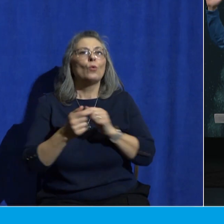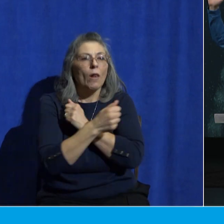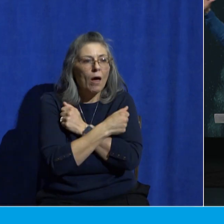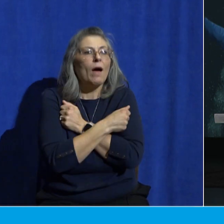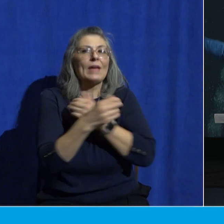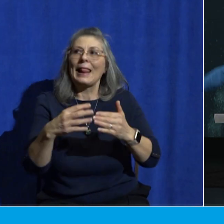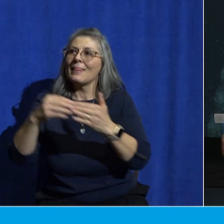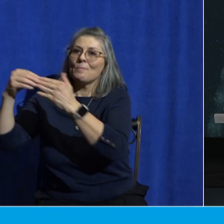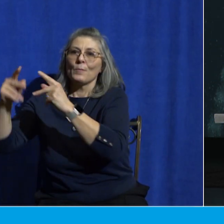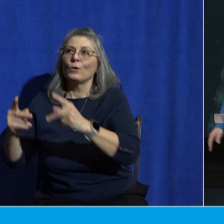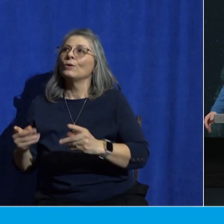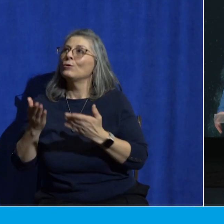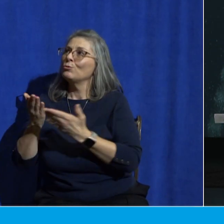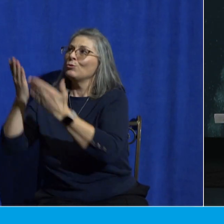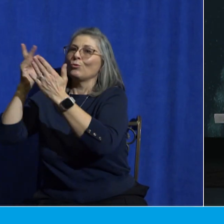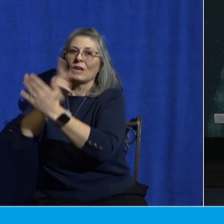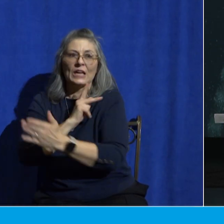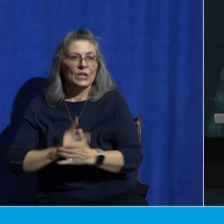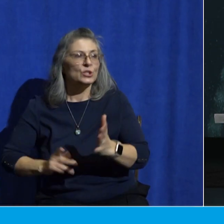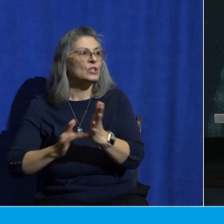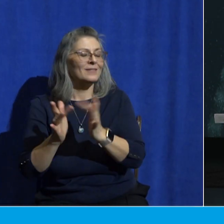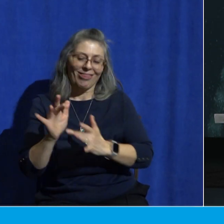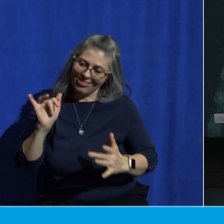King Jesus.